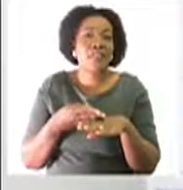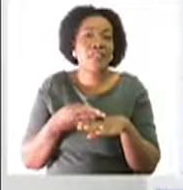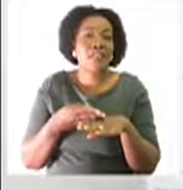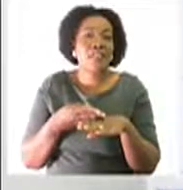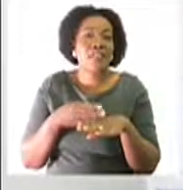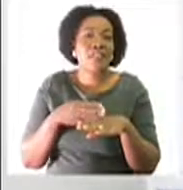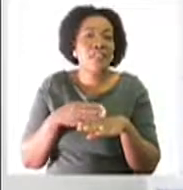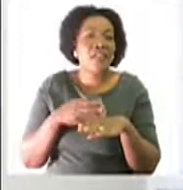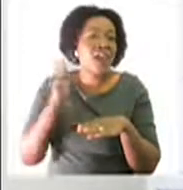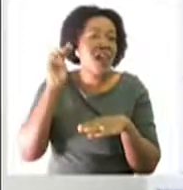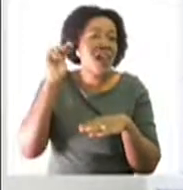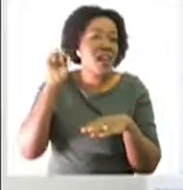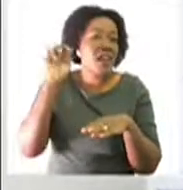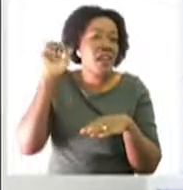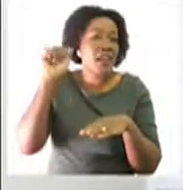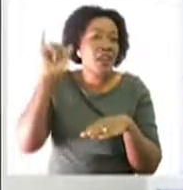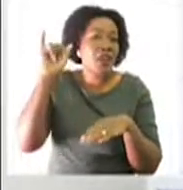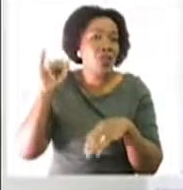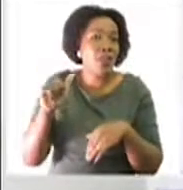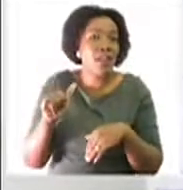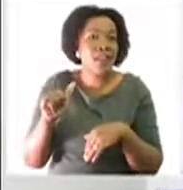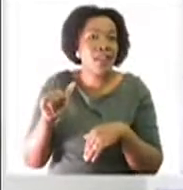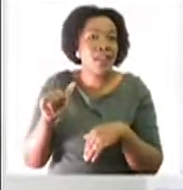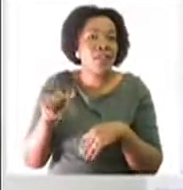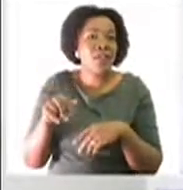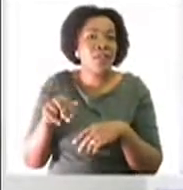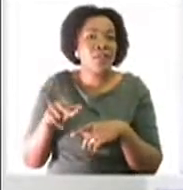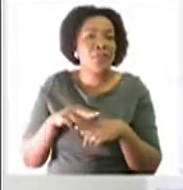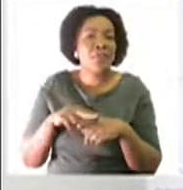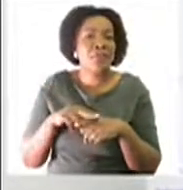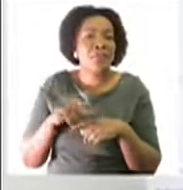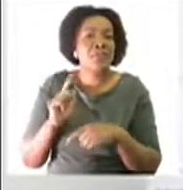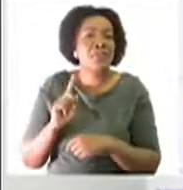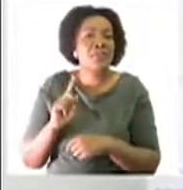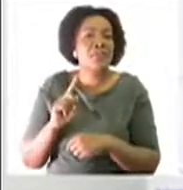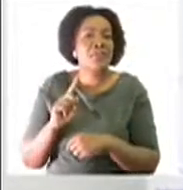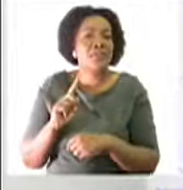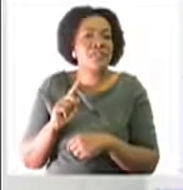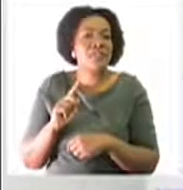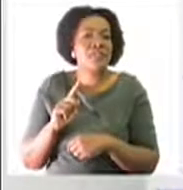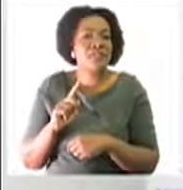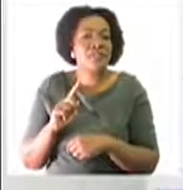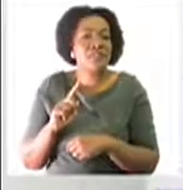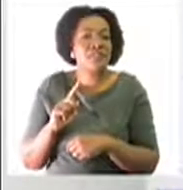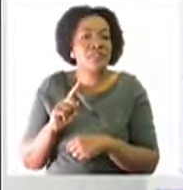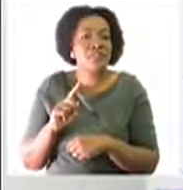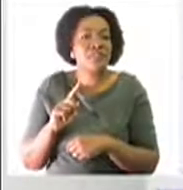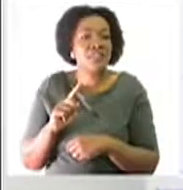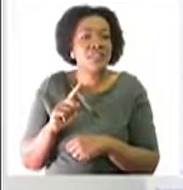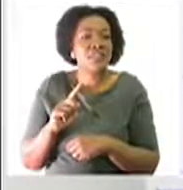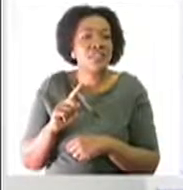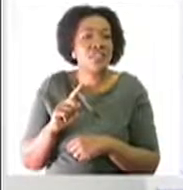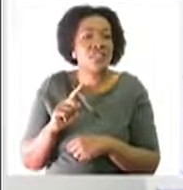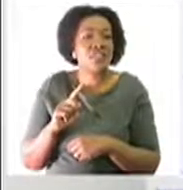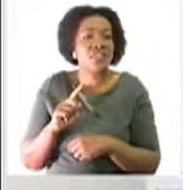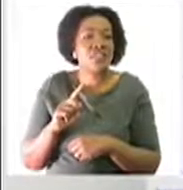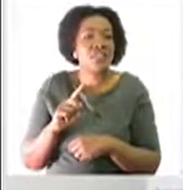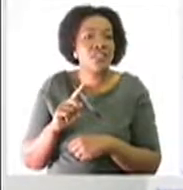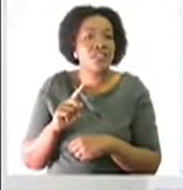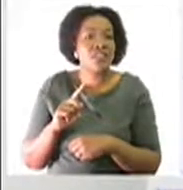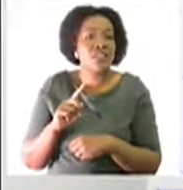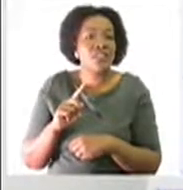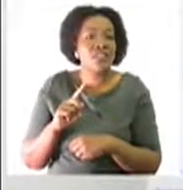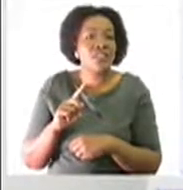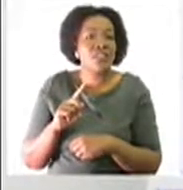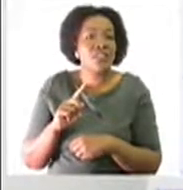word, which is may. Whenever we have to use the word may, the model word may, it normally refers to when you have